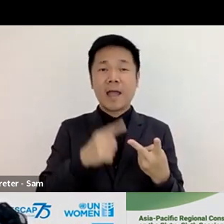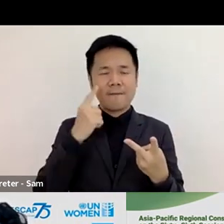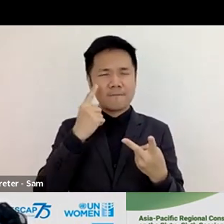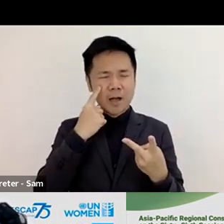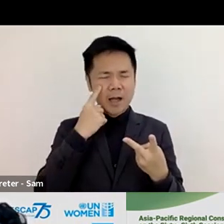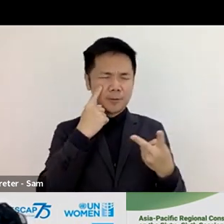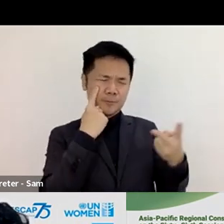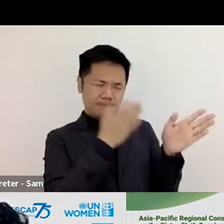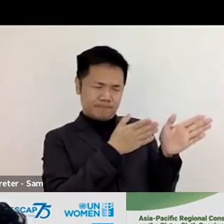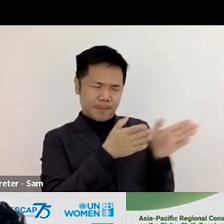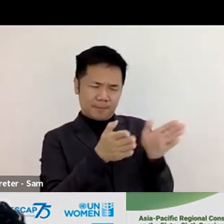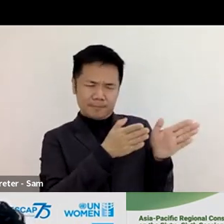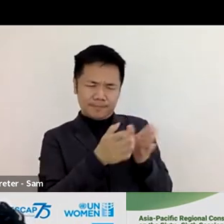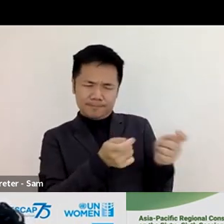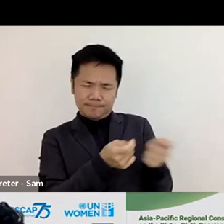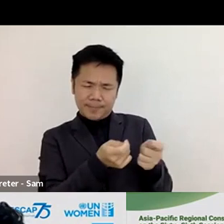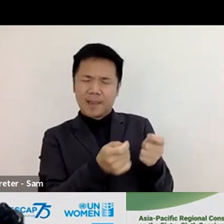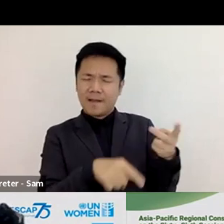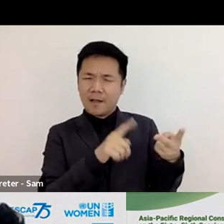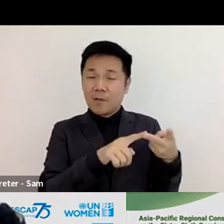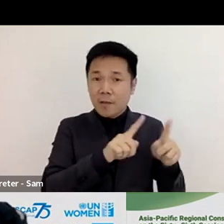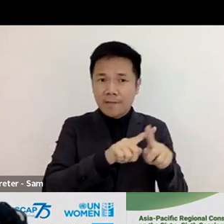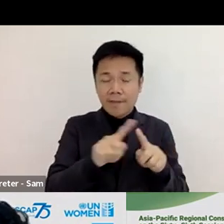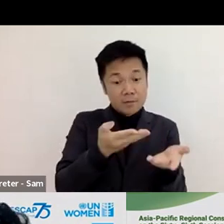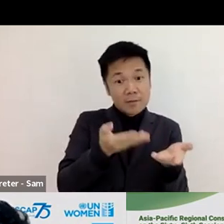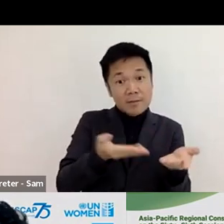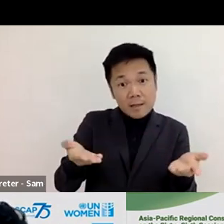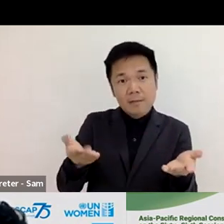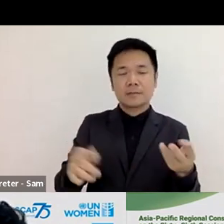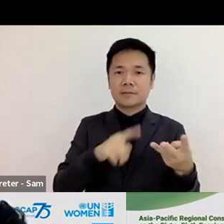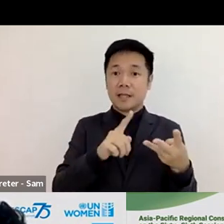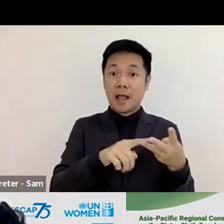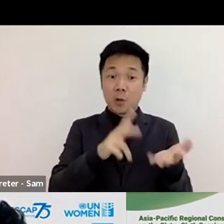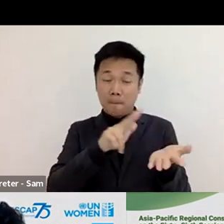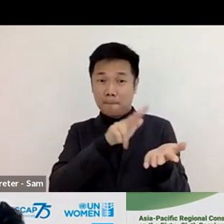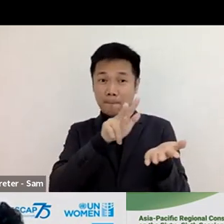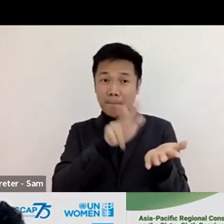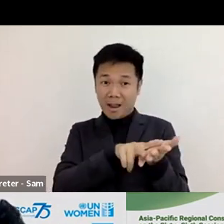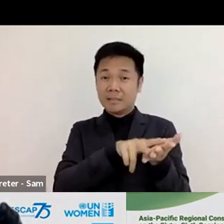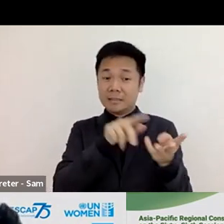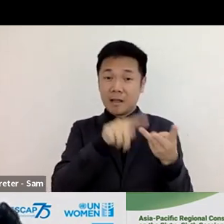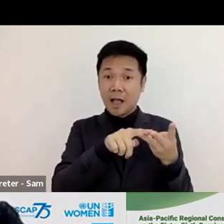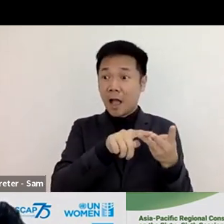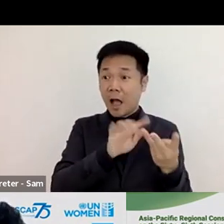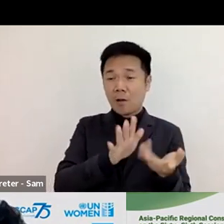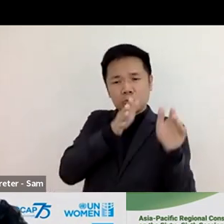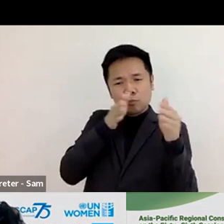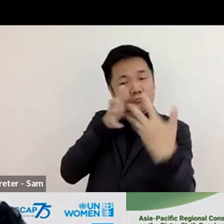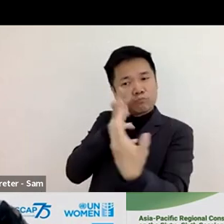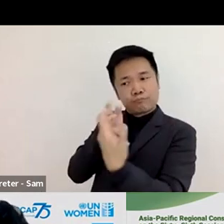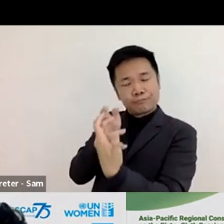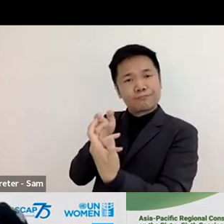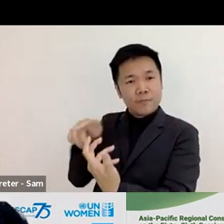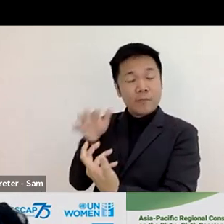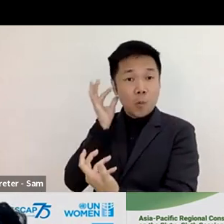management, reducing or resourcing, and the implementation of gender responsive disaster risk